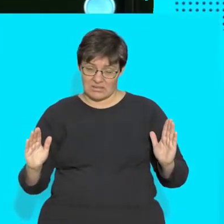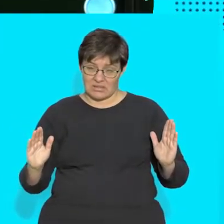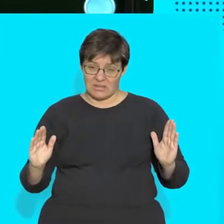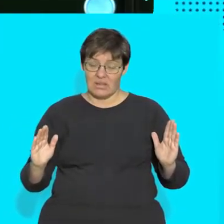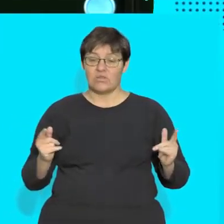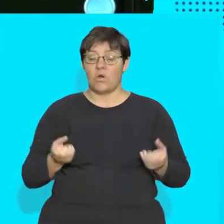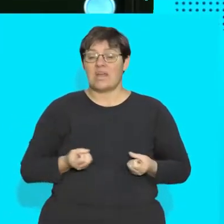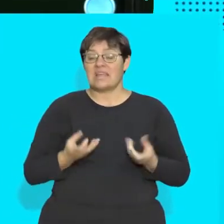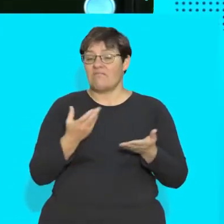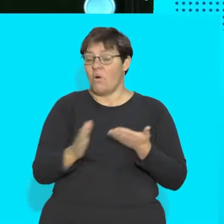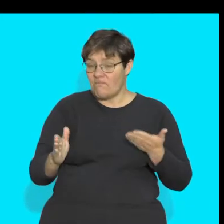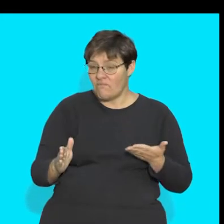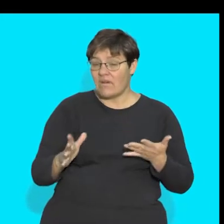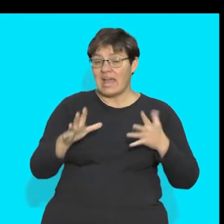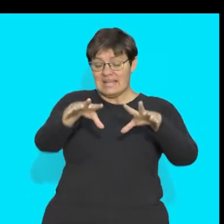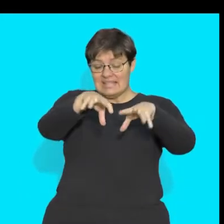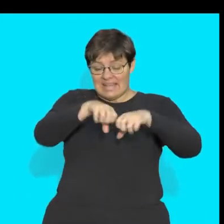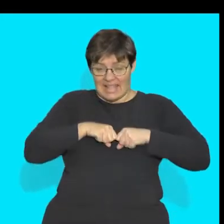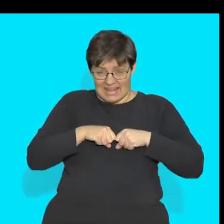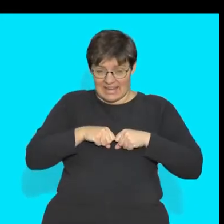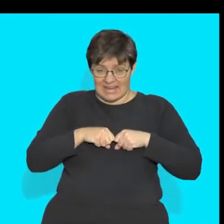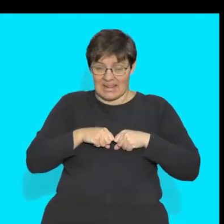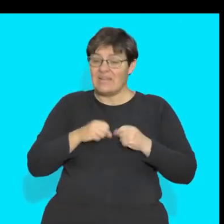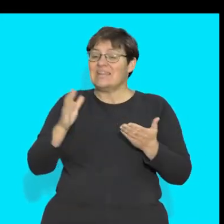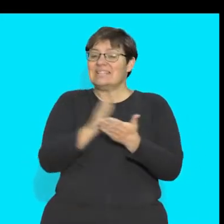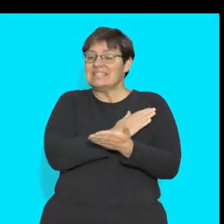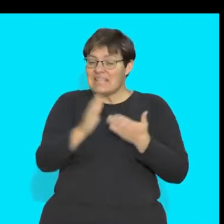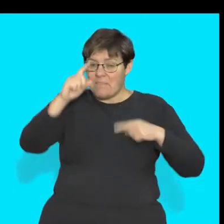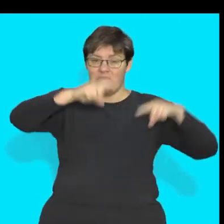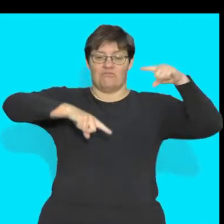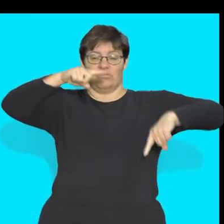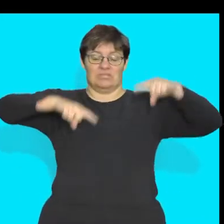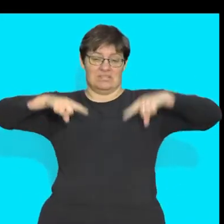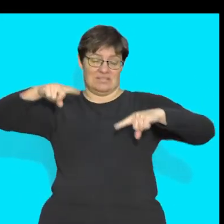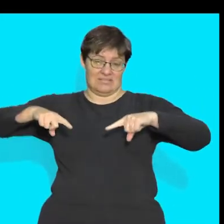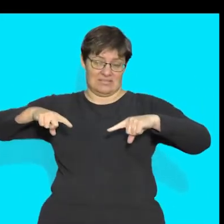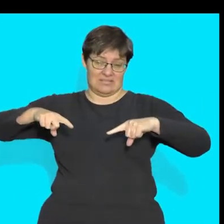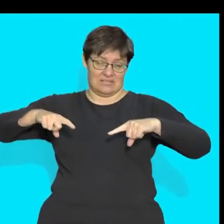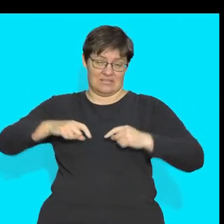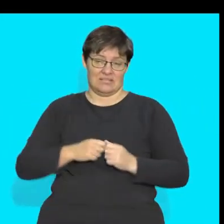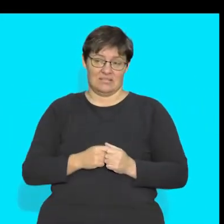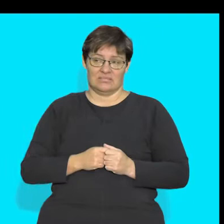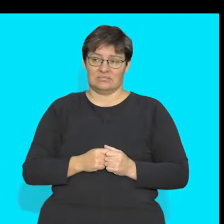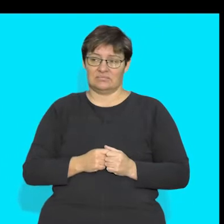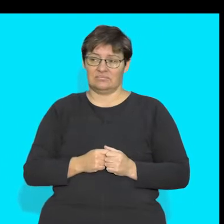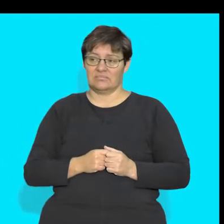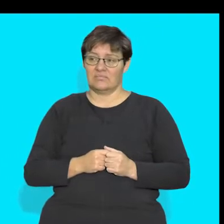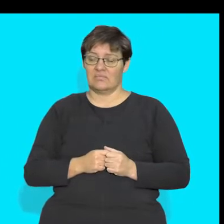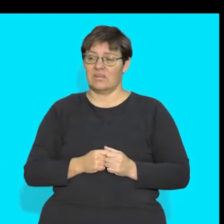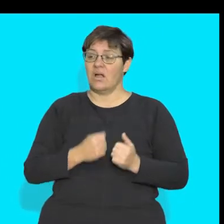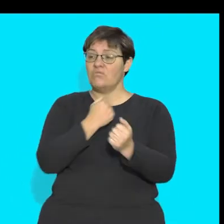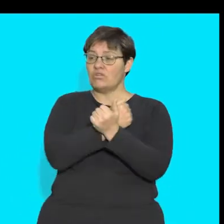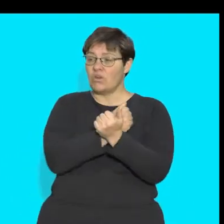take in. So now the difference is when certain frequencies of radiation that pass